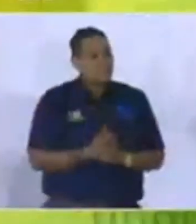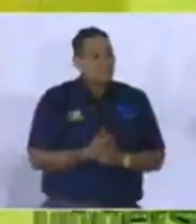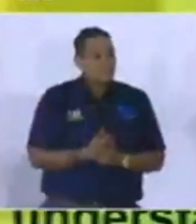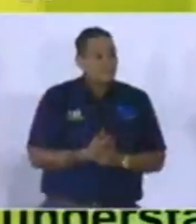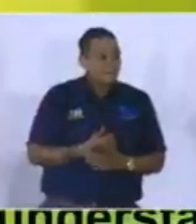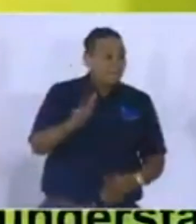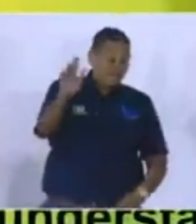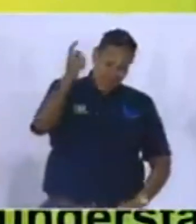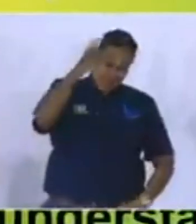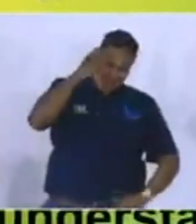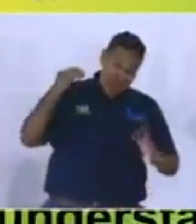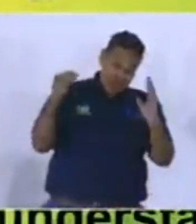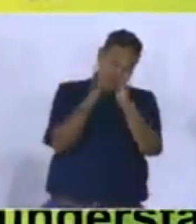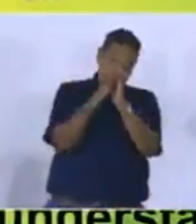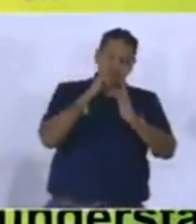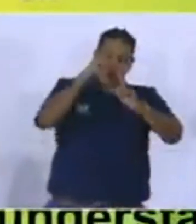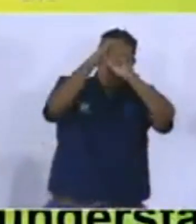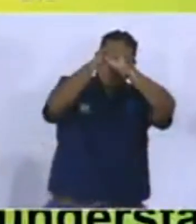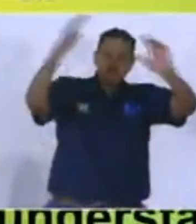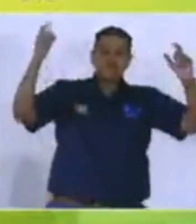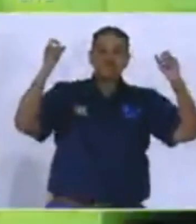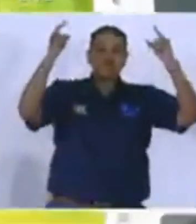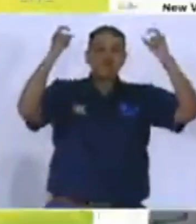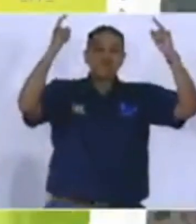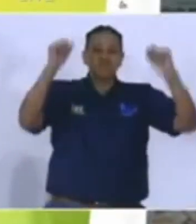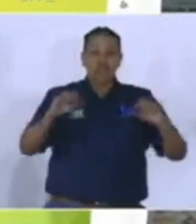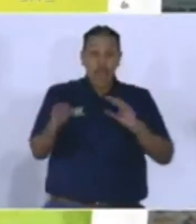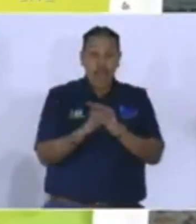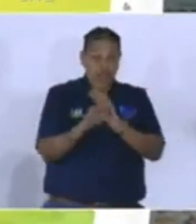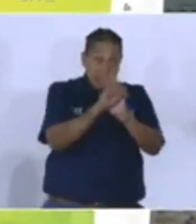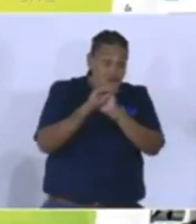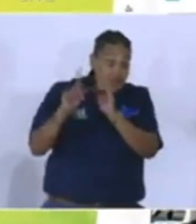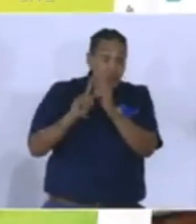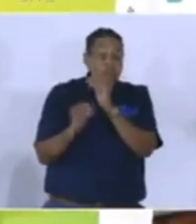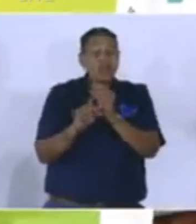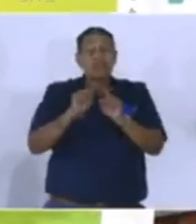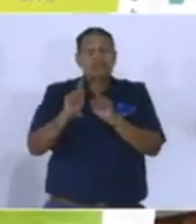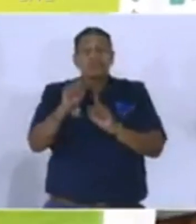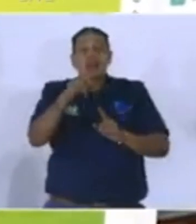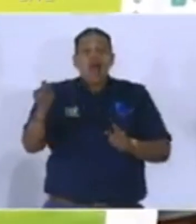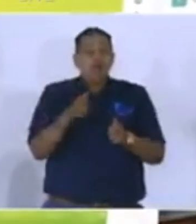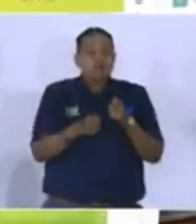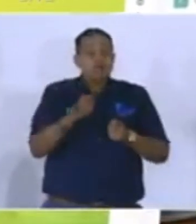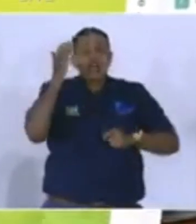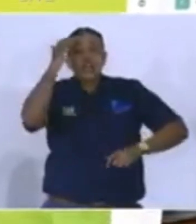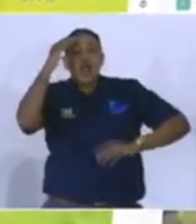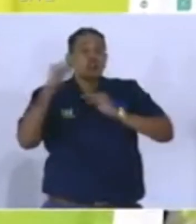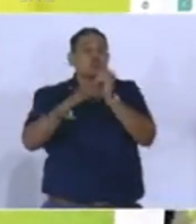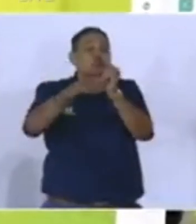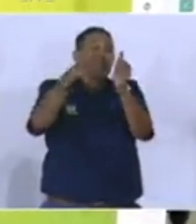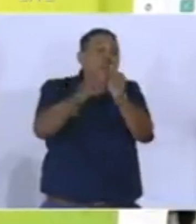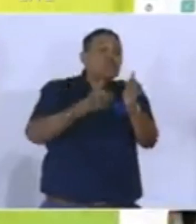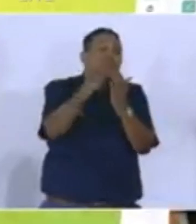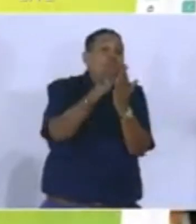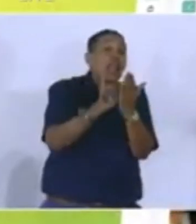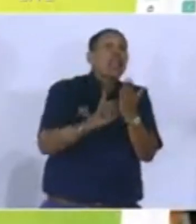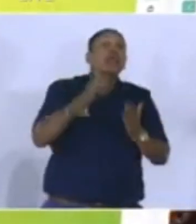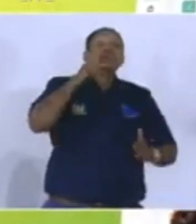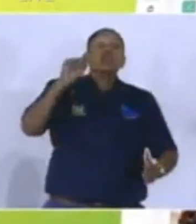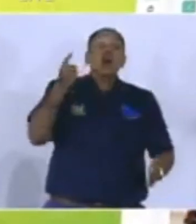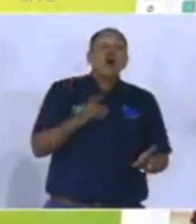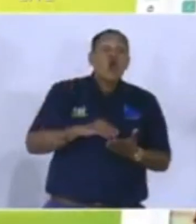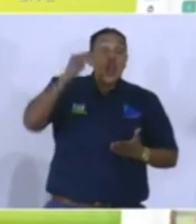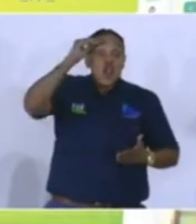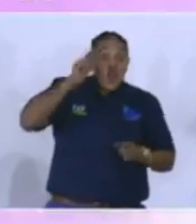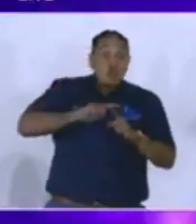mind maps for visual understanding, videos and real-life applications of knowledge, so each lesson isn't just learned,